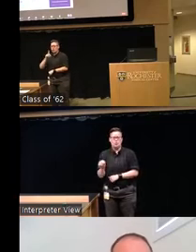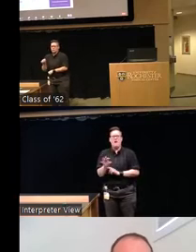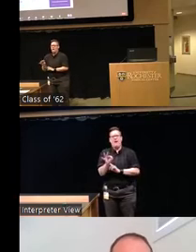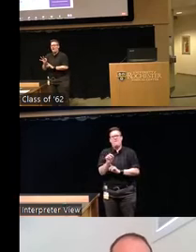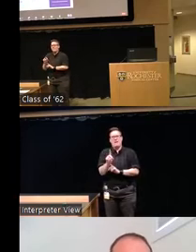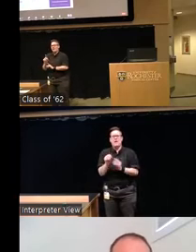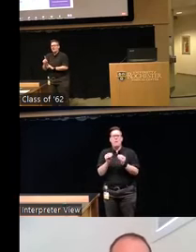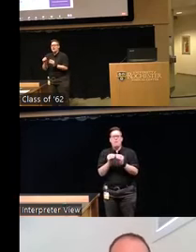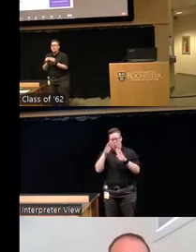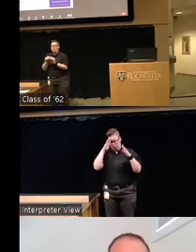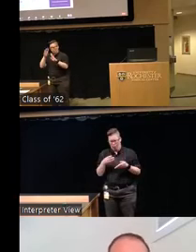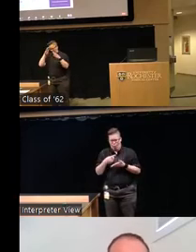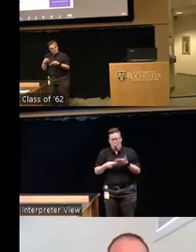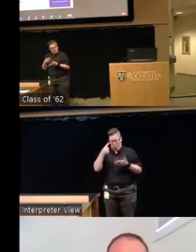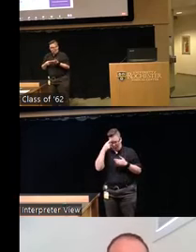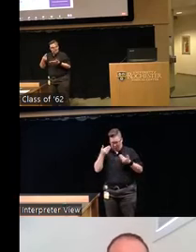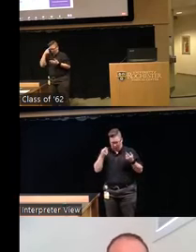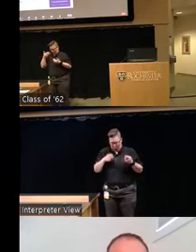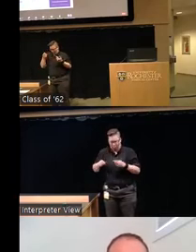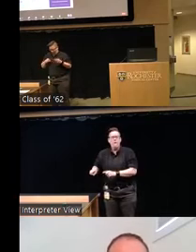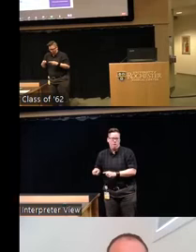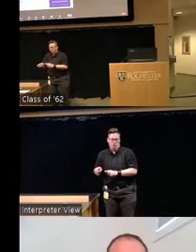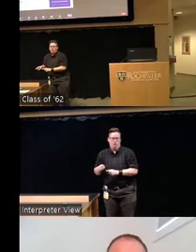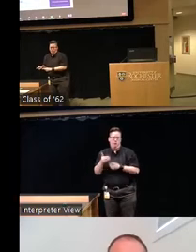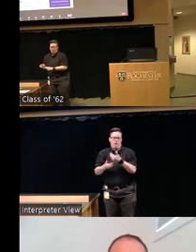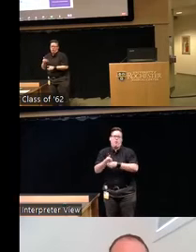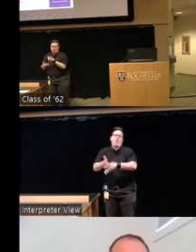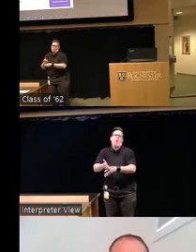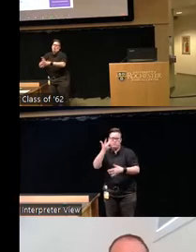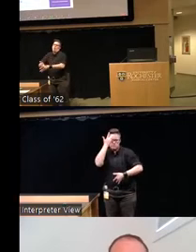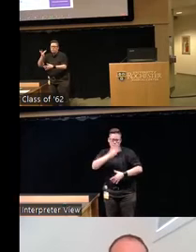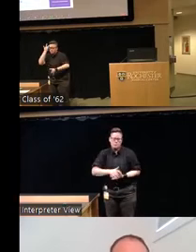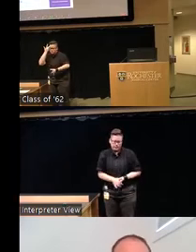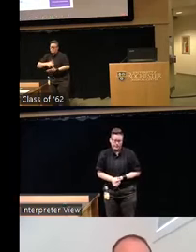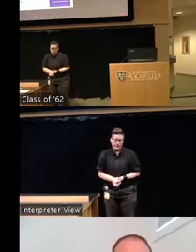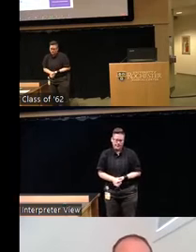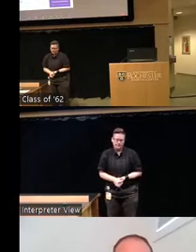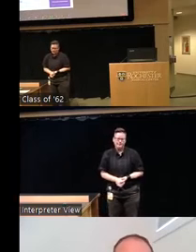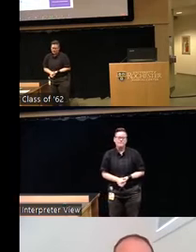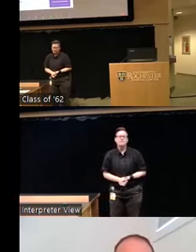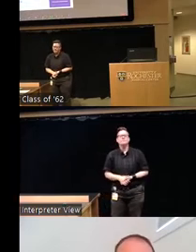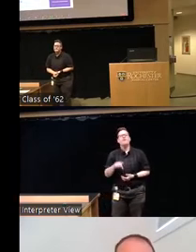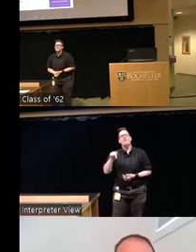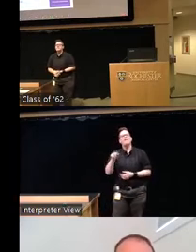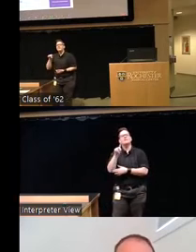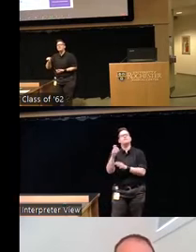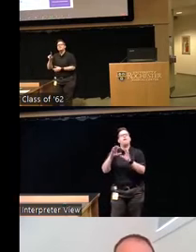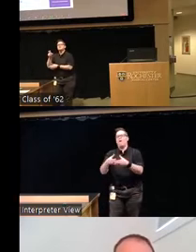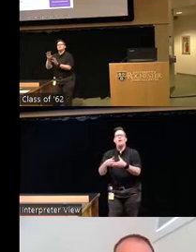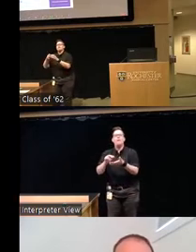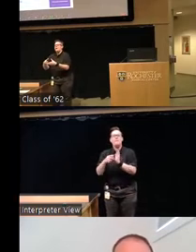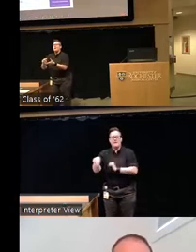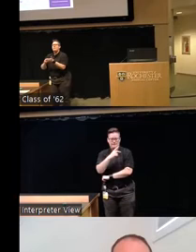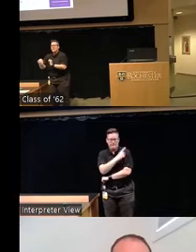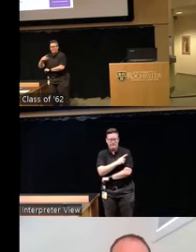more mechanistically and etiologically neutral. And in this diagnostic category, we're talking about patients